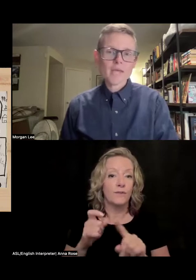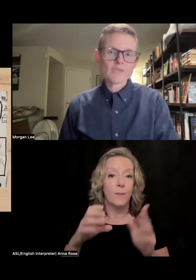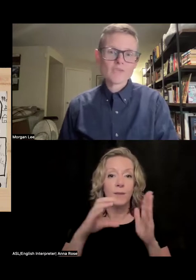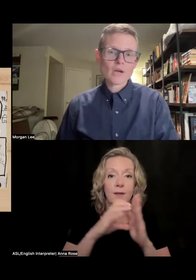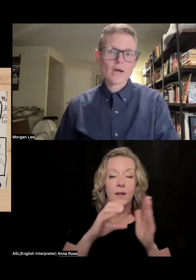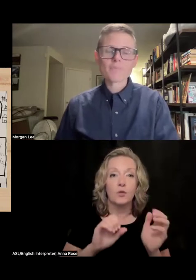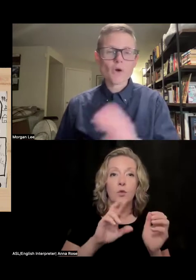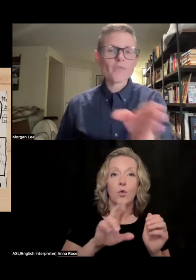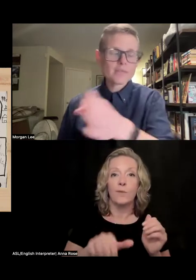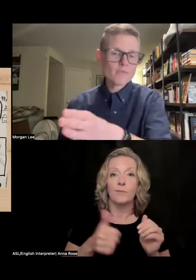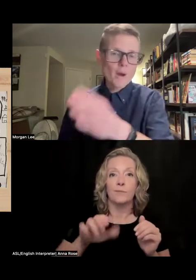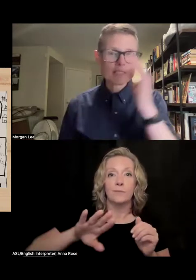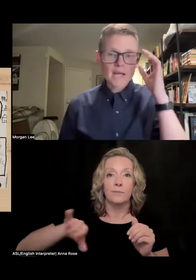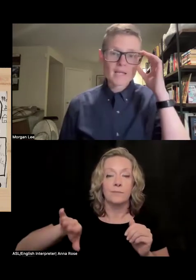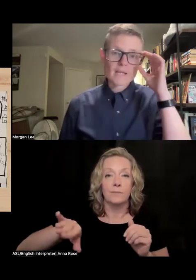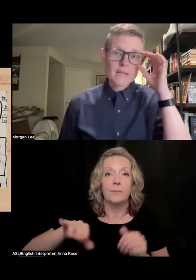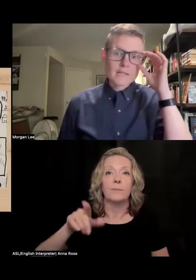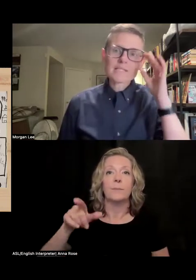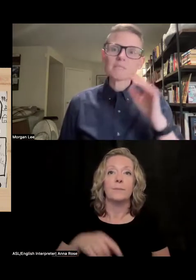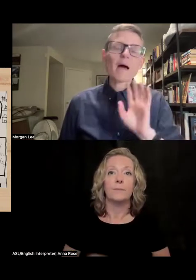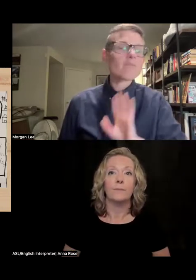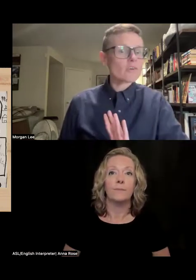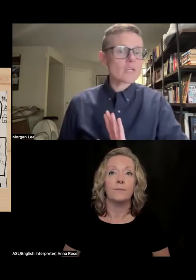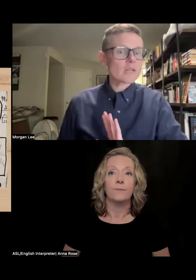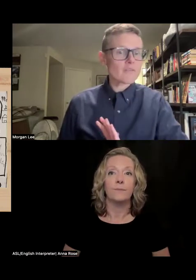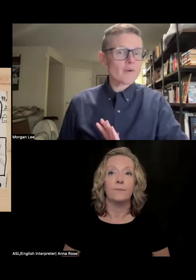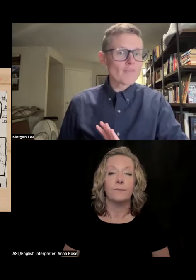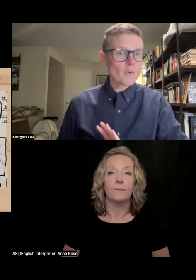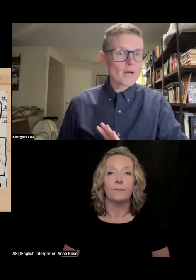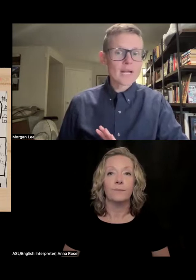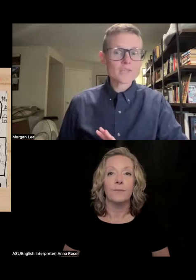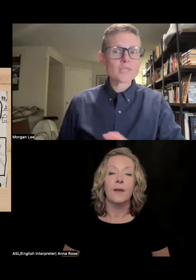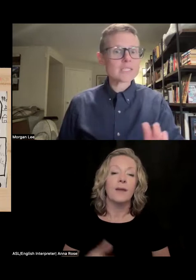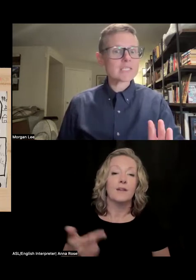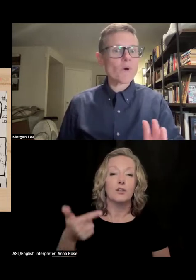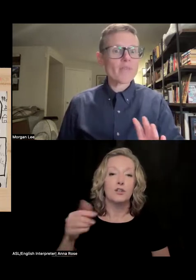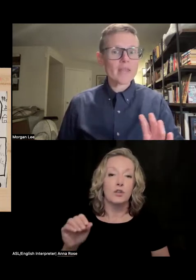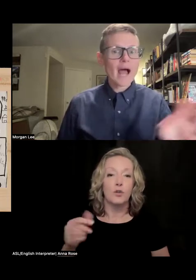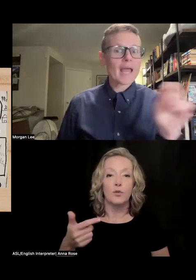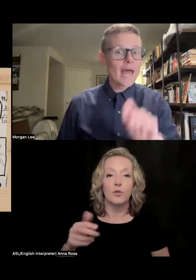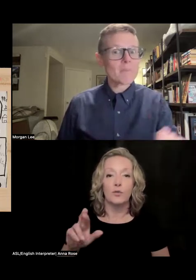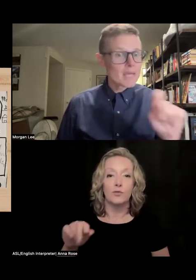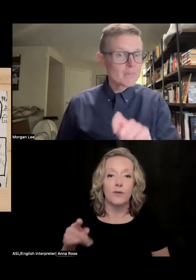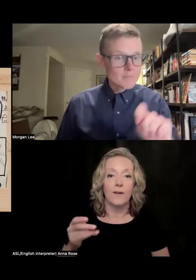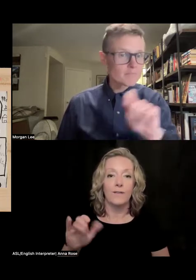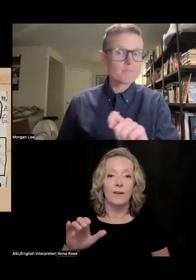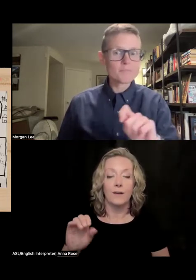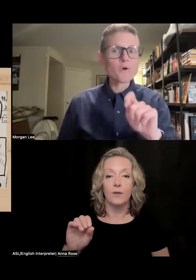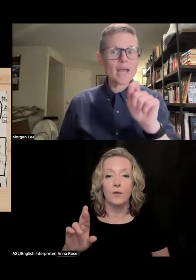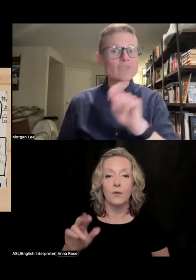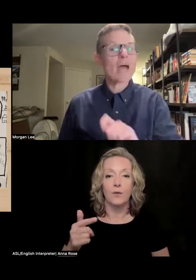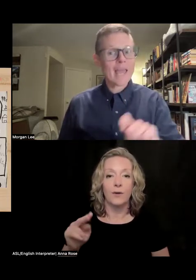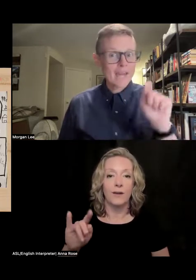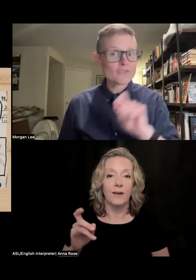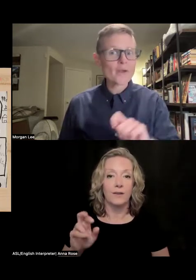next page, I'm sorry, on the right side, this is my version of a graphic organizer. This is one that I had made.